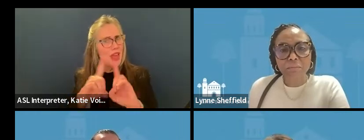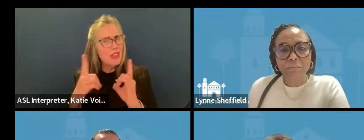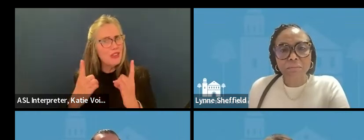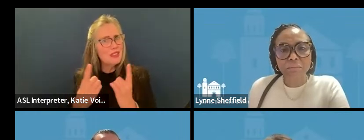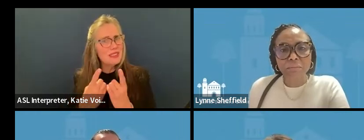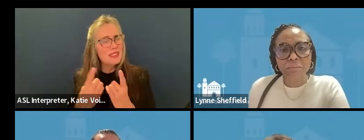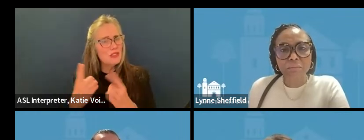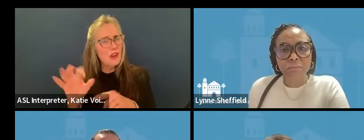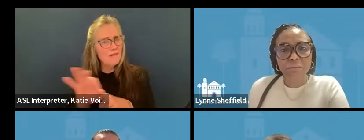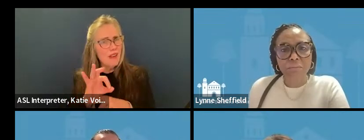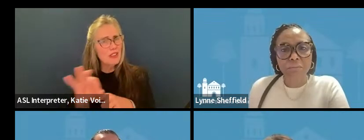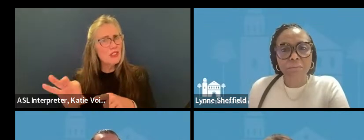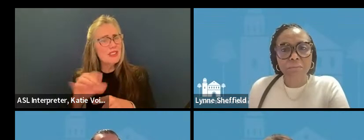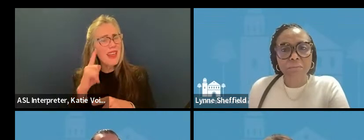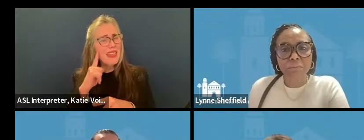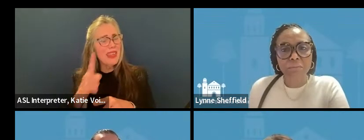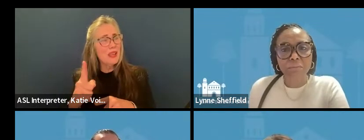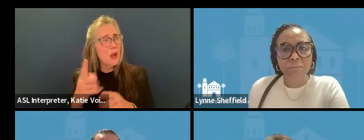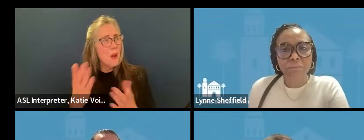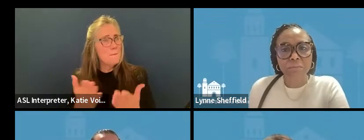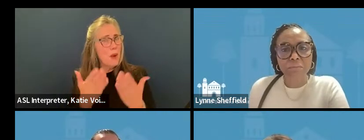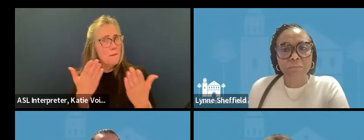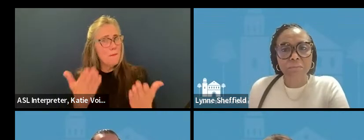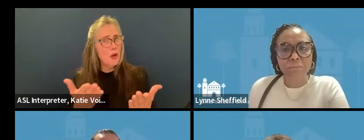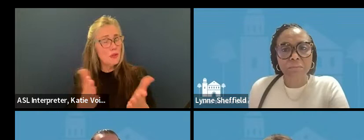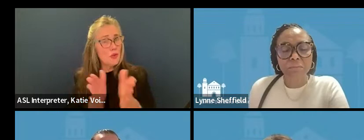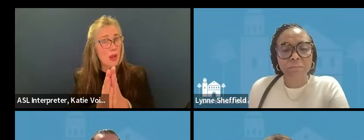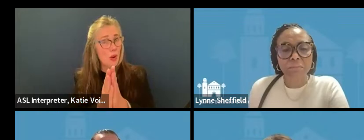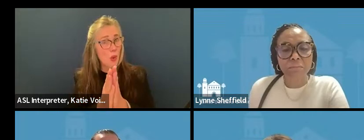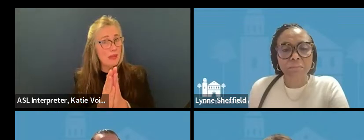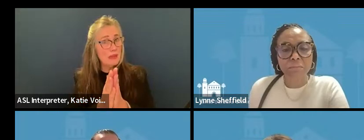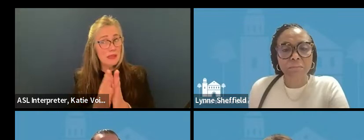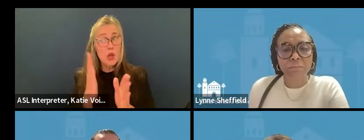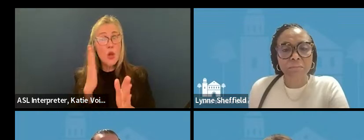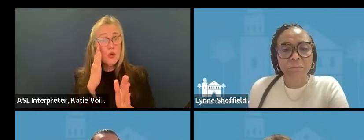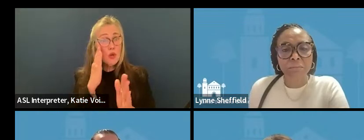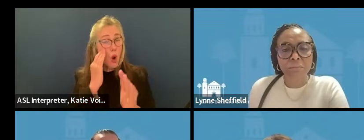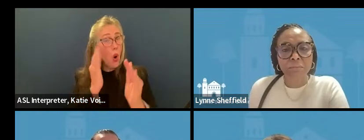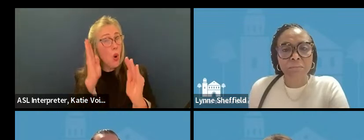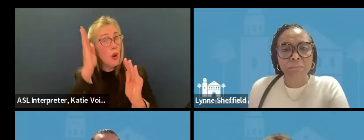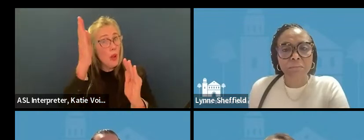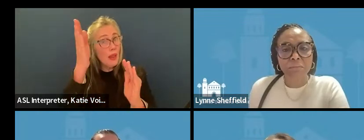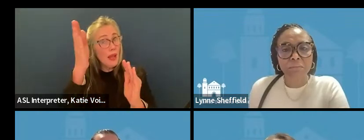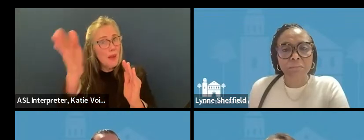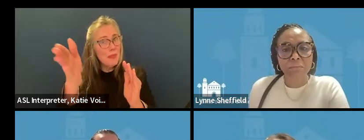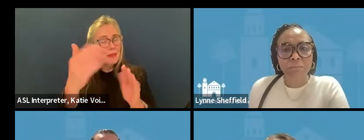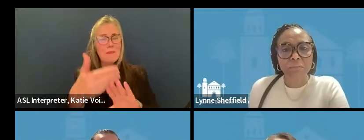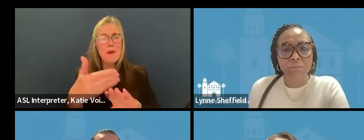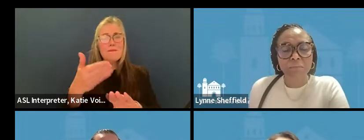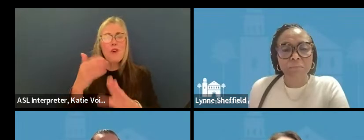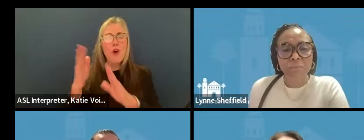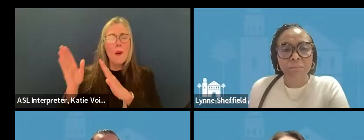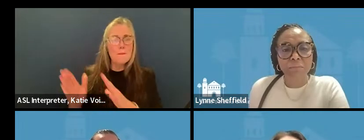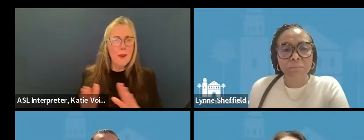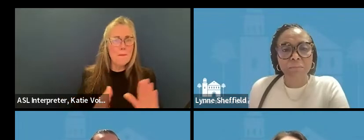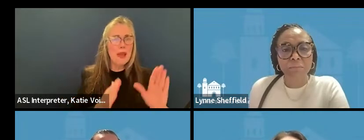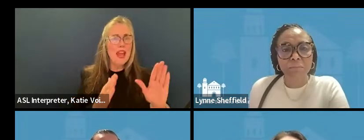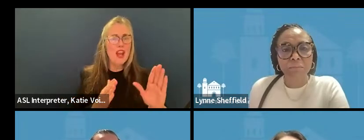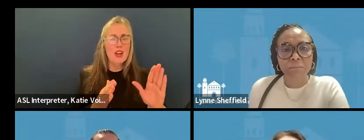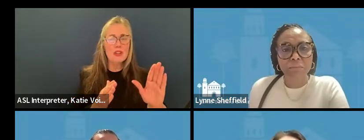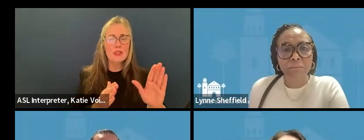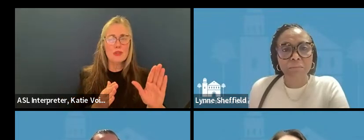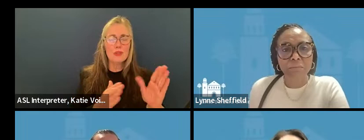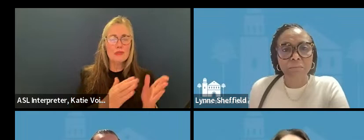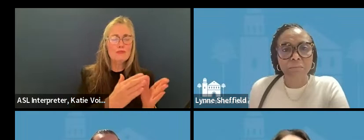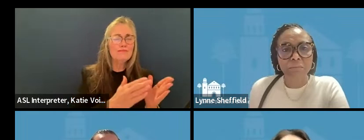for proposals are always good, and knowing that this is coming, it would be good to prepare ahead of time. So I'm glad that we're